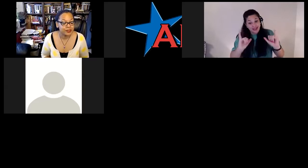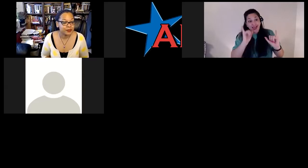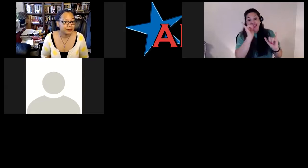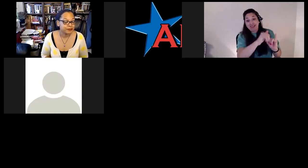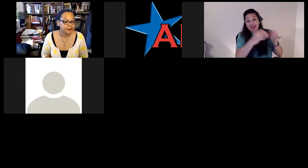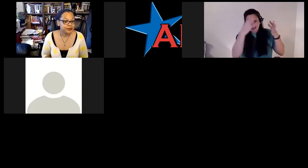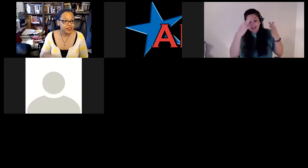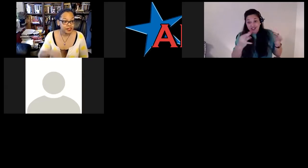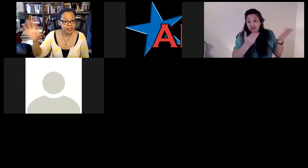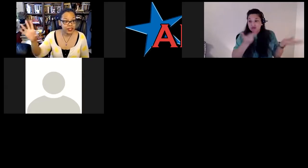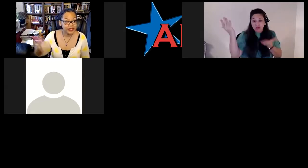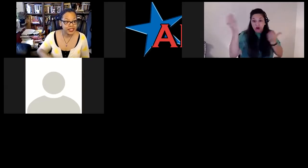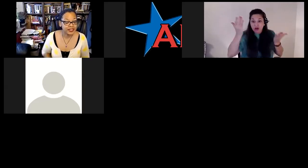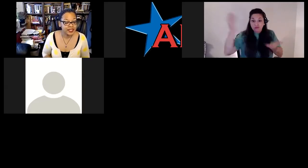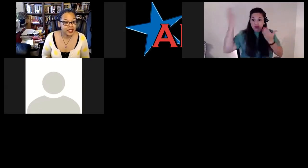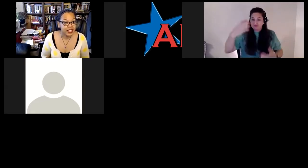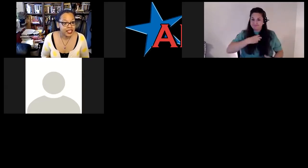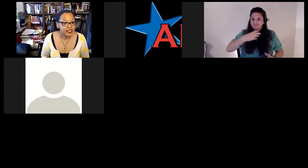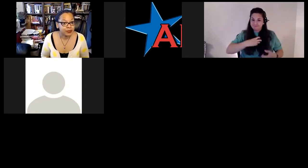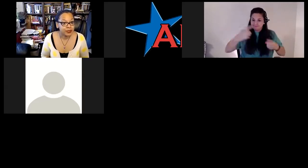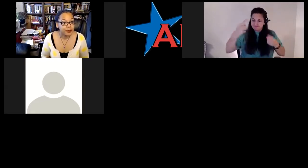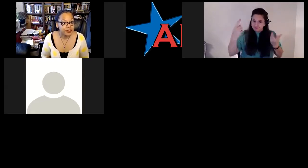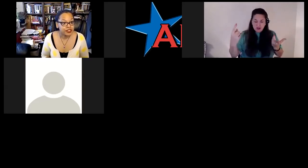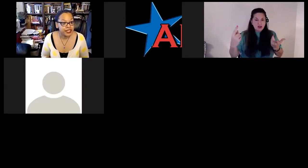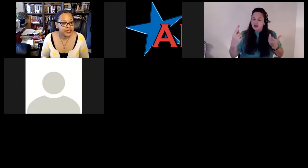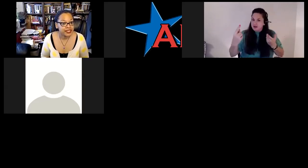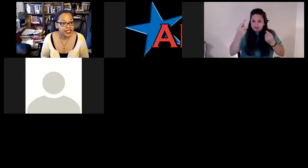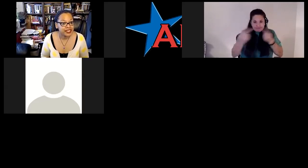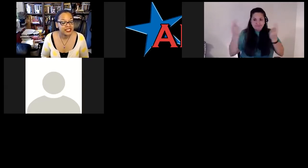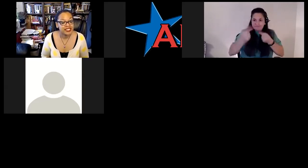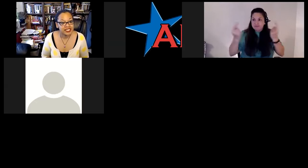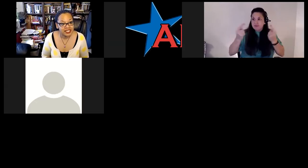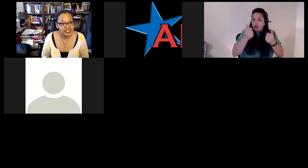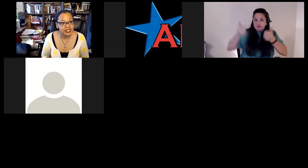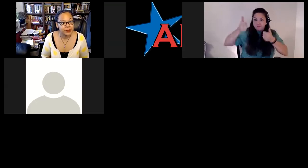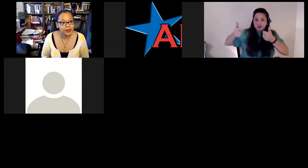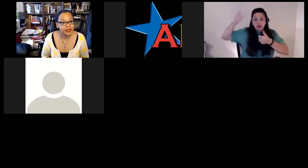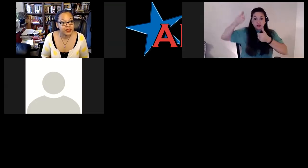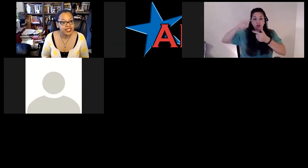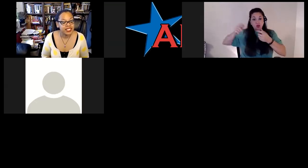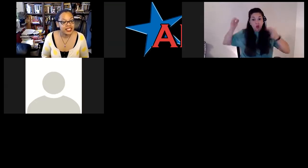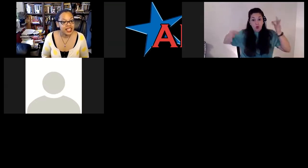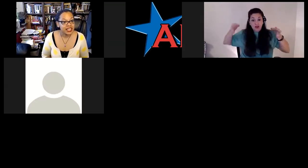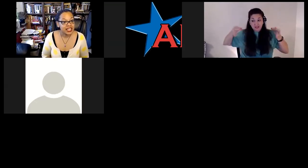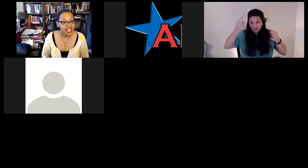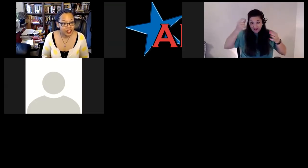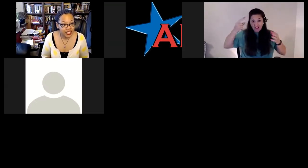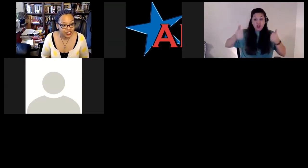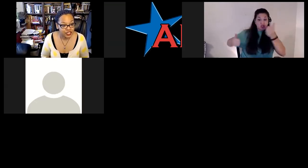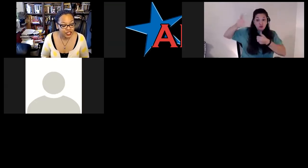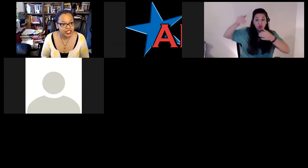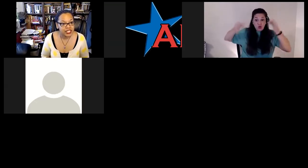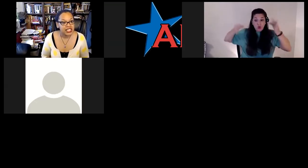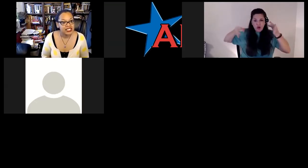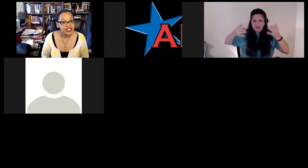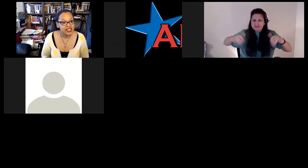times of the United States. And the Supreme Court of the United States has consistently ruled that hair